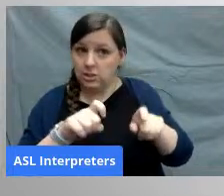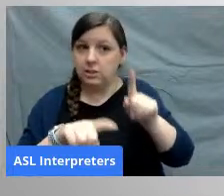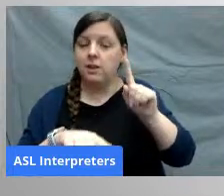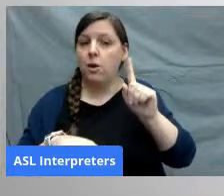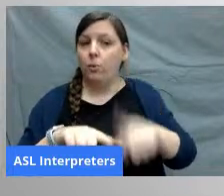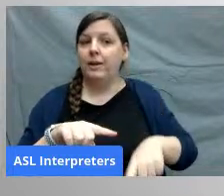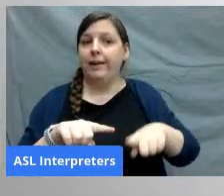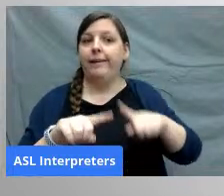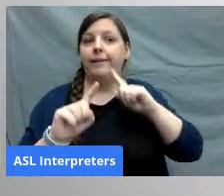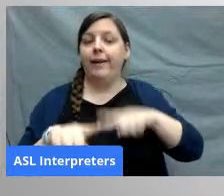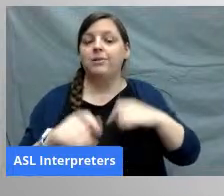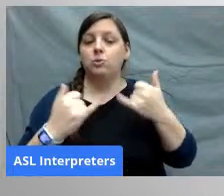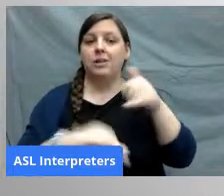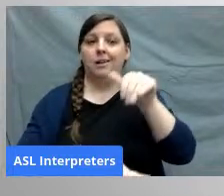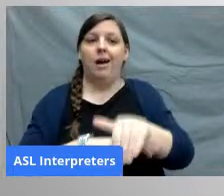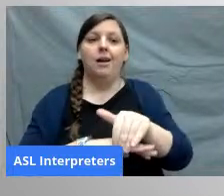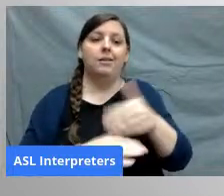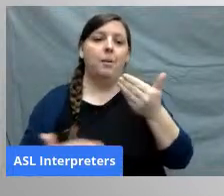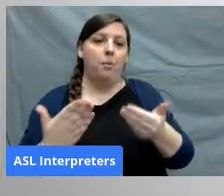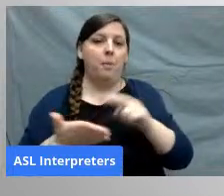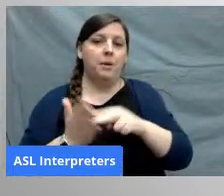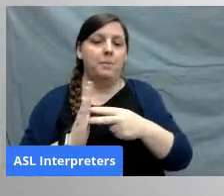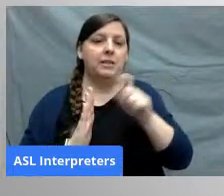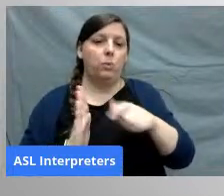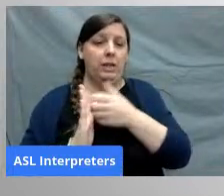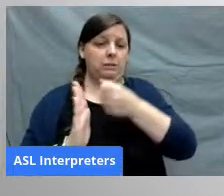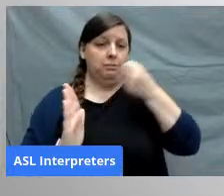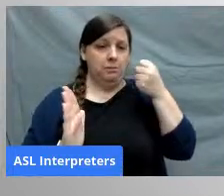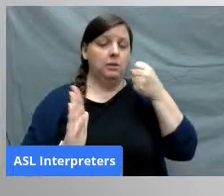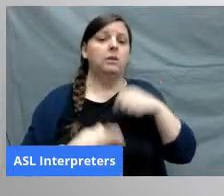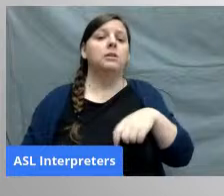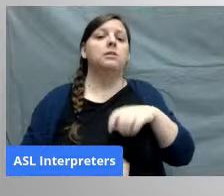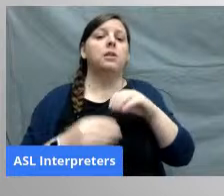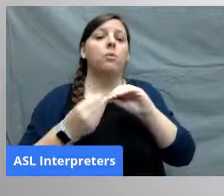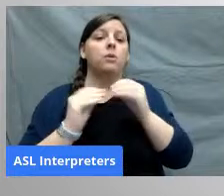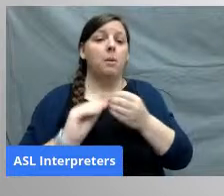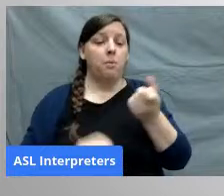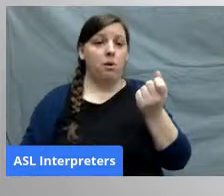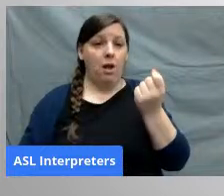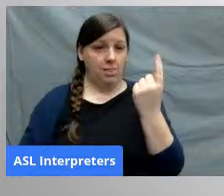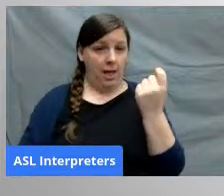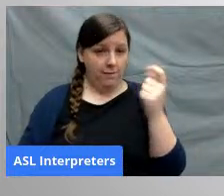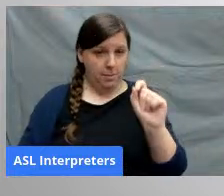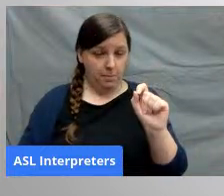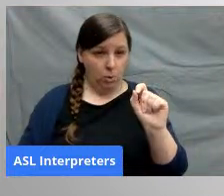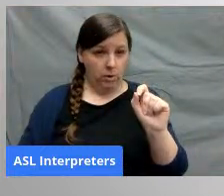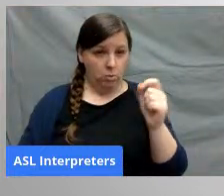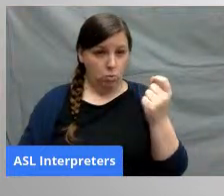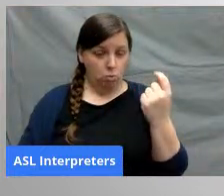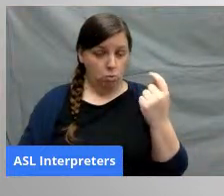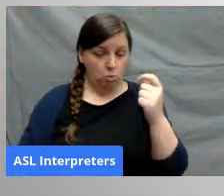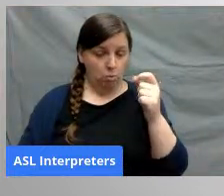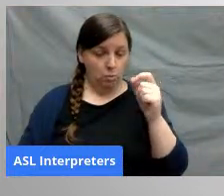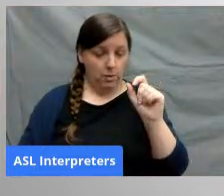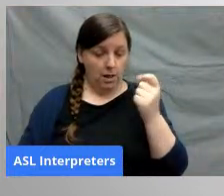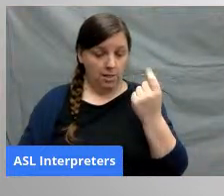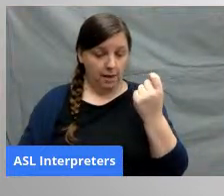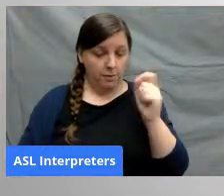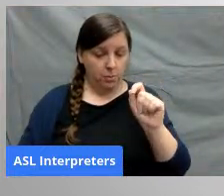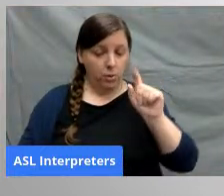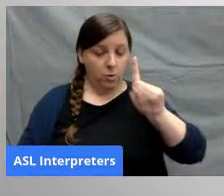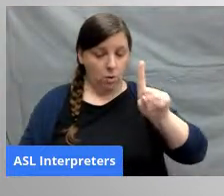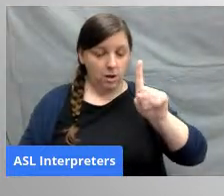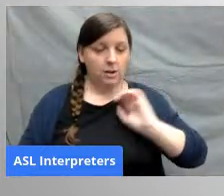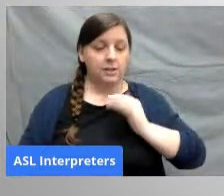pulled off. So item 11.1 is our January 7th